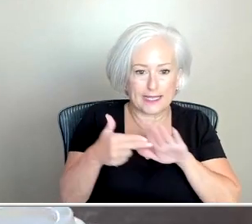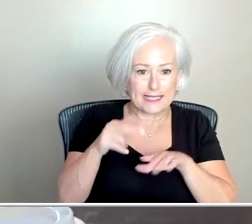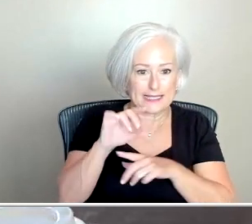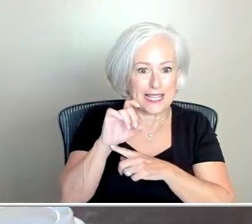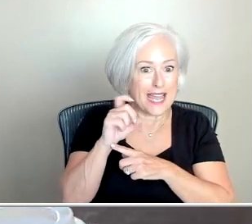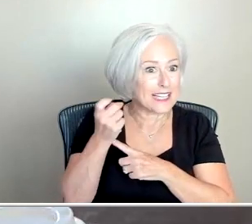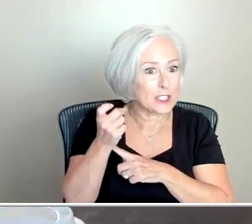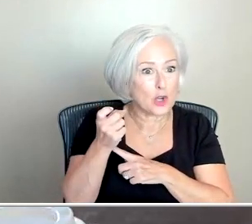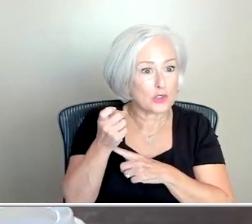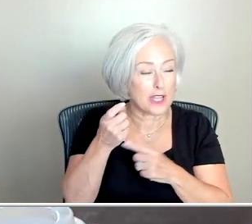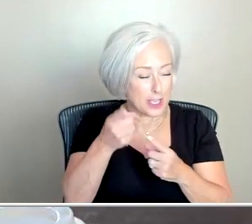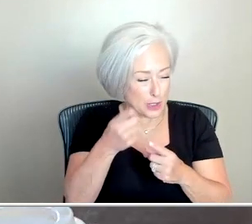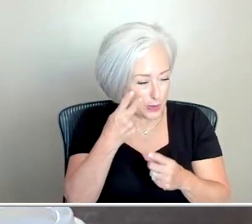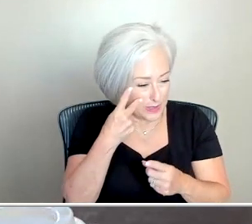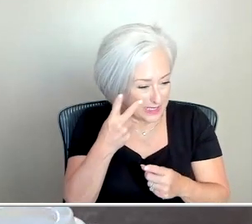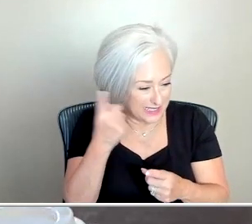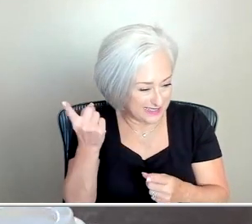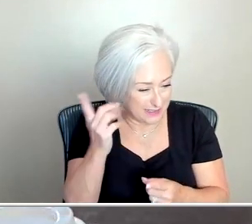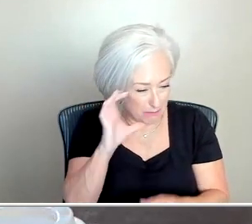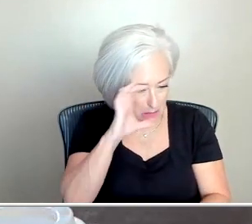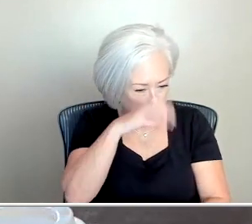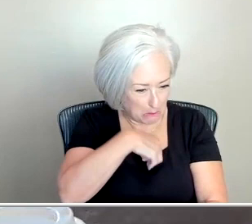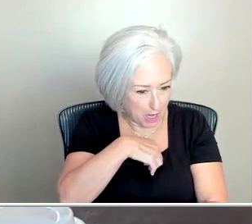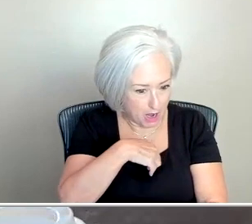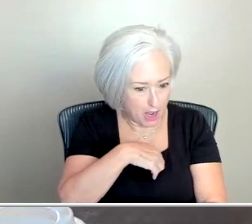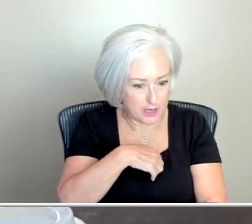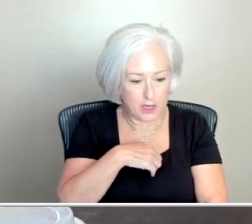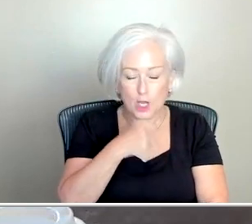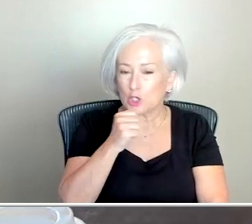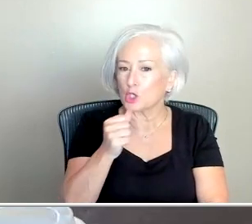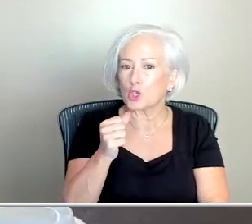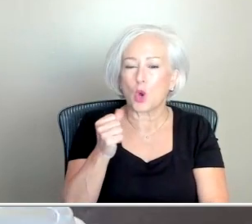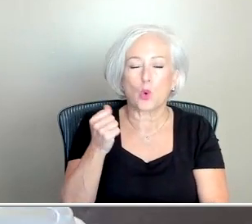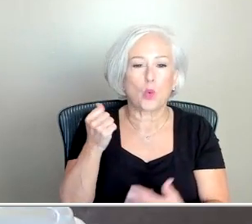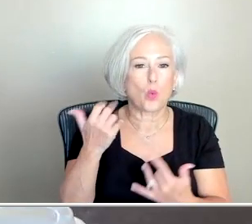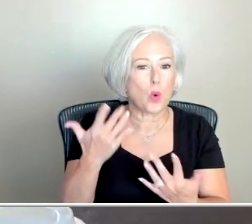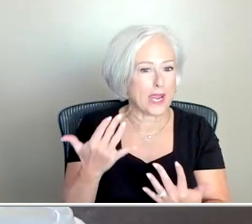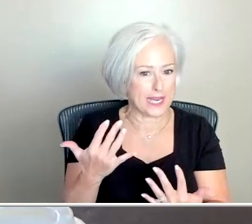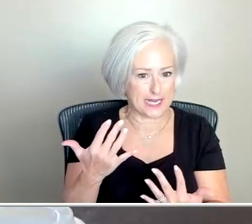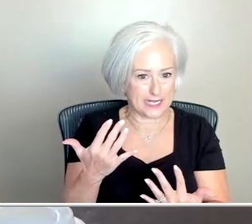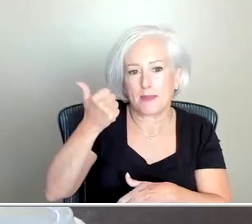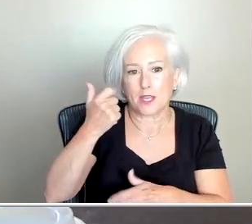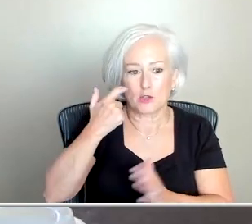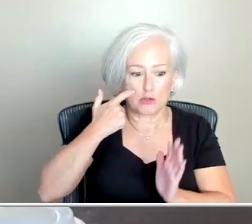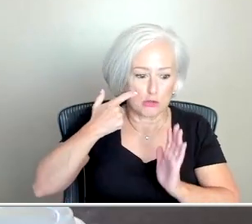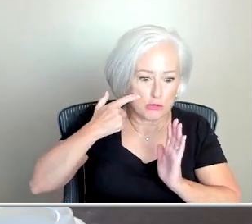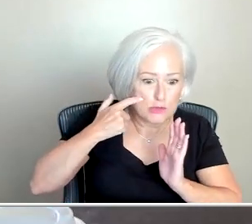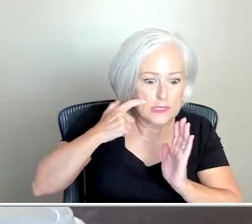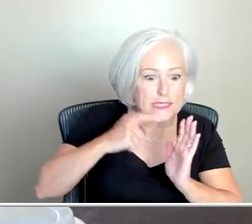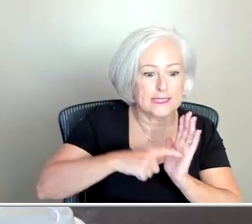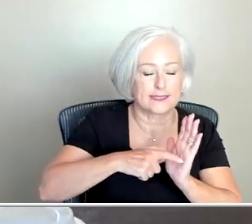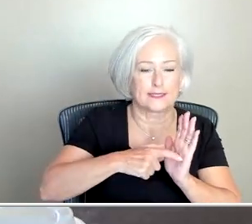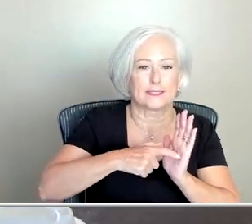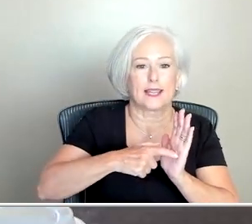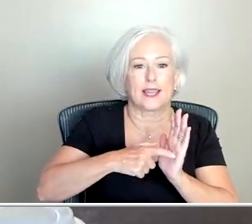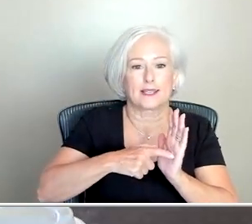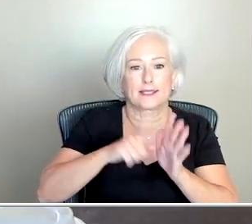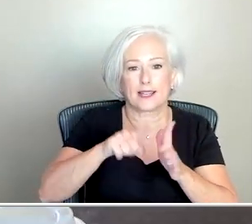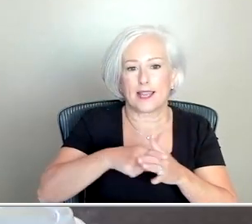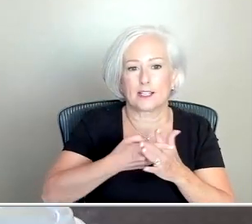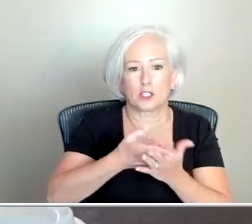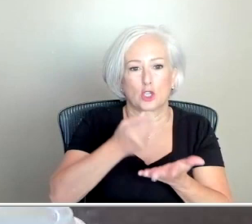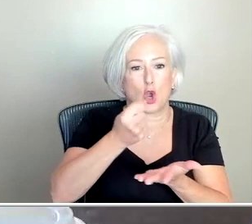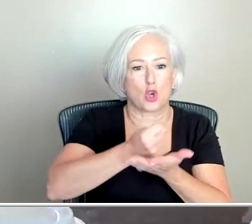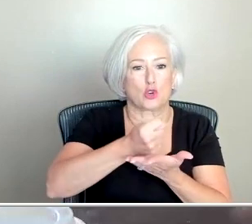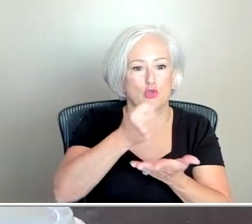that's suspicious, don't wait. Don't wait. The earlier, the better to get detected and start treatments and get